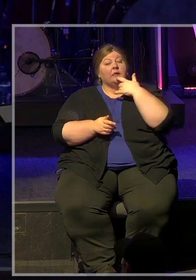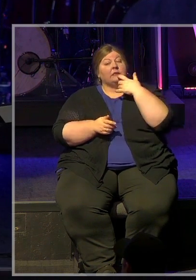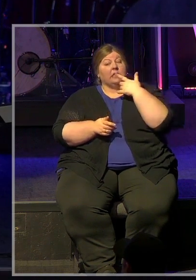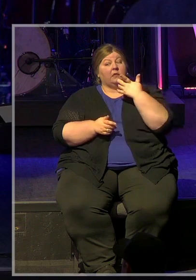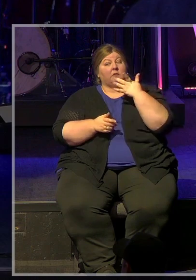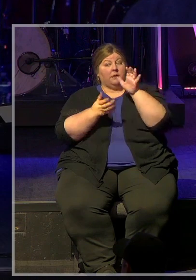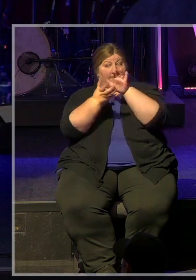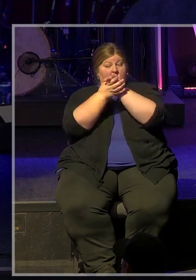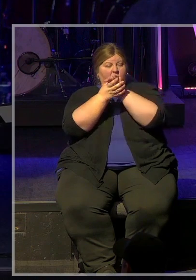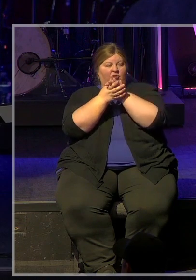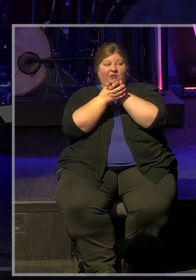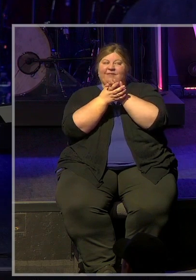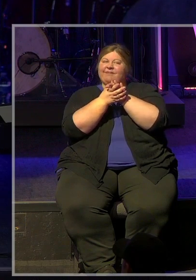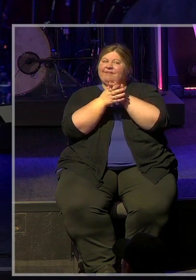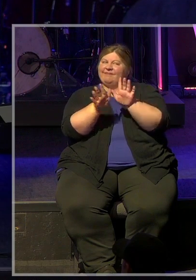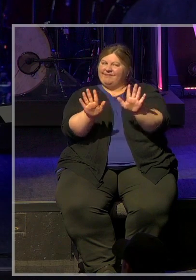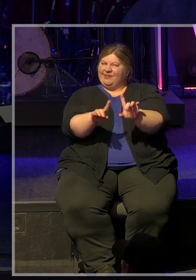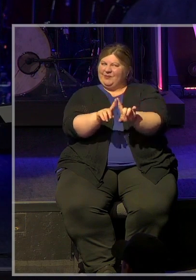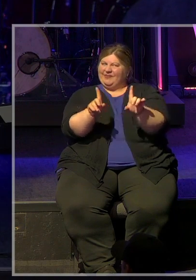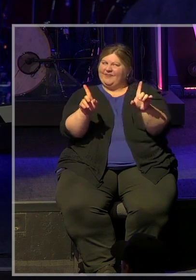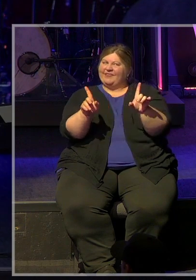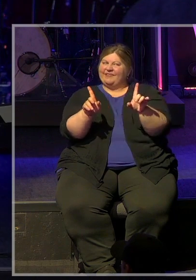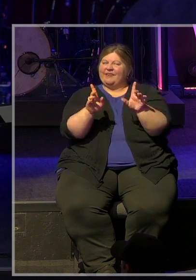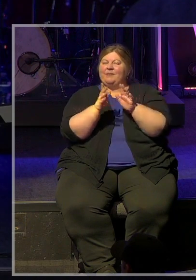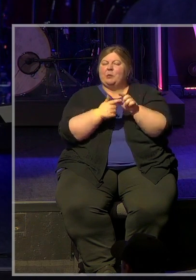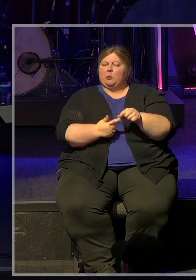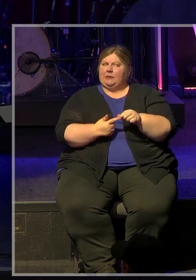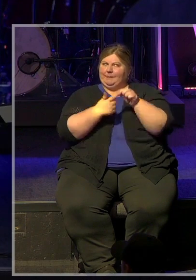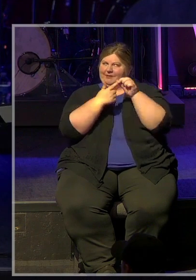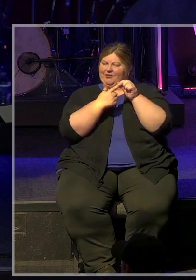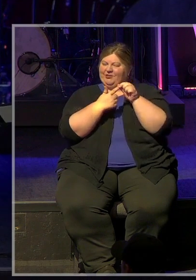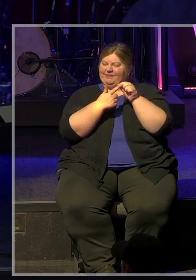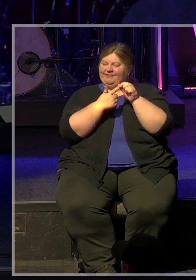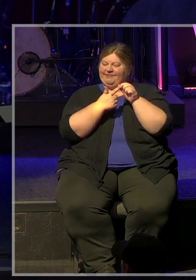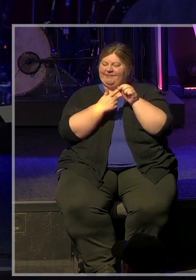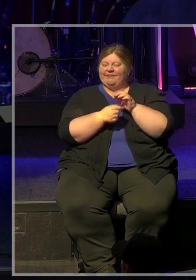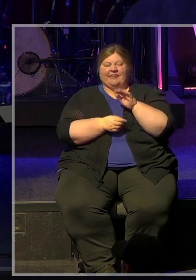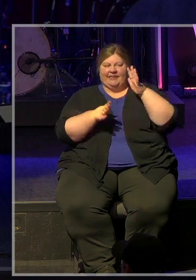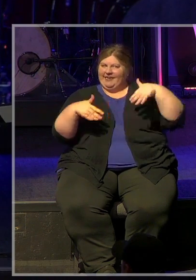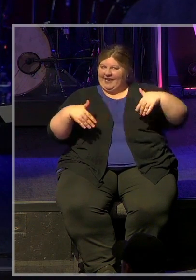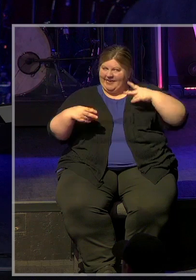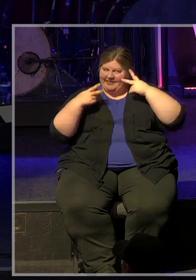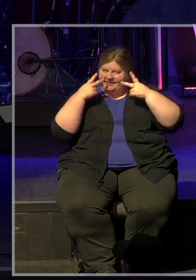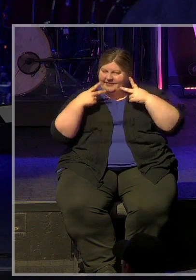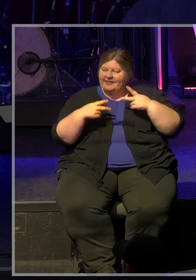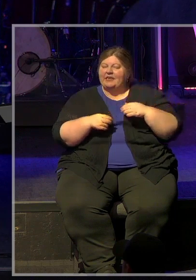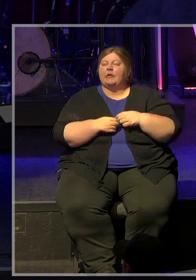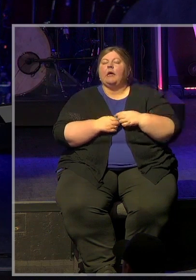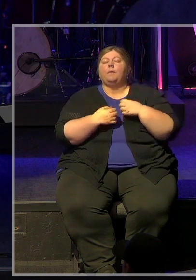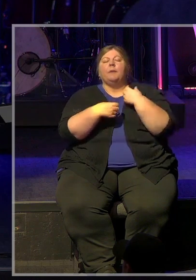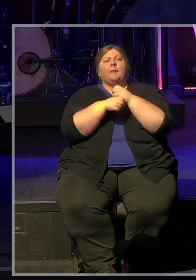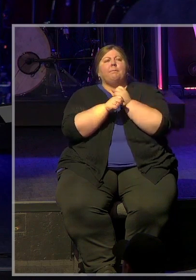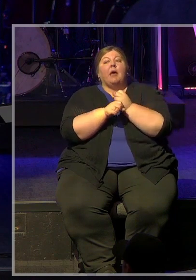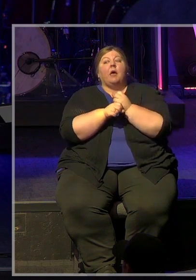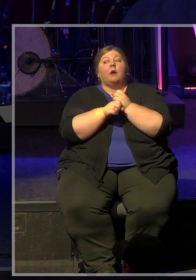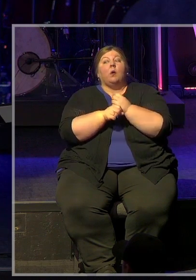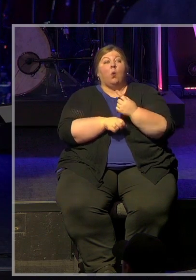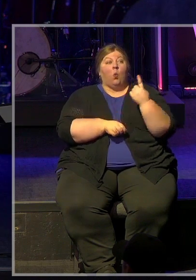created marriage, he says, I'm going to do something different. I'm going to do something special. I'm going to do something not yet seen. I'm going to create something where